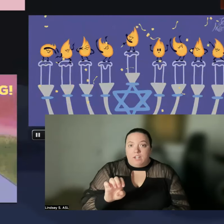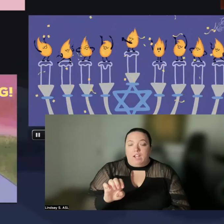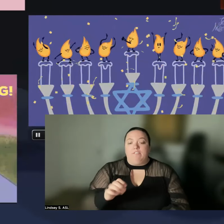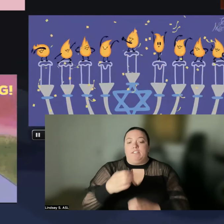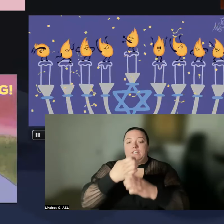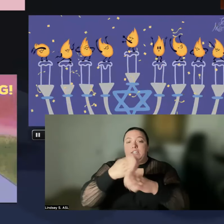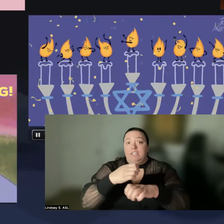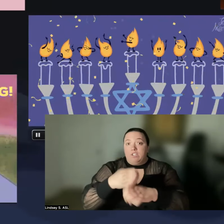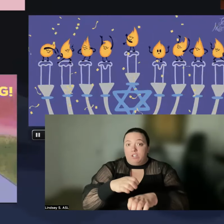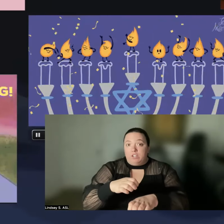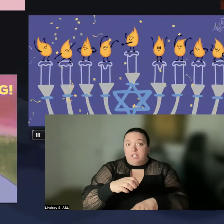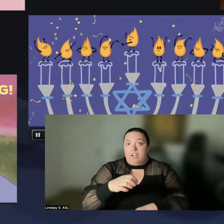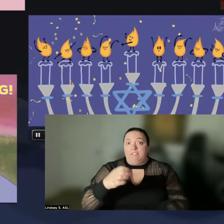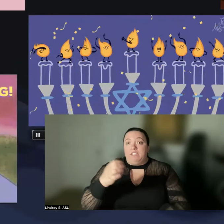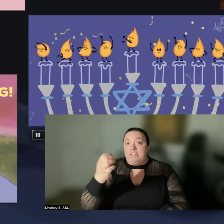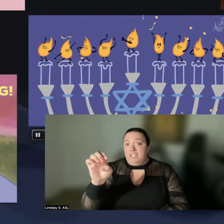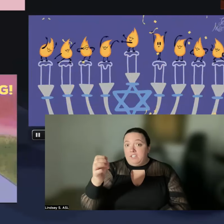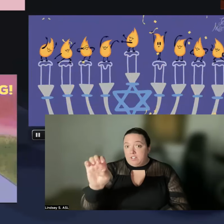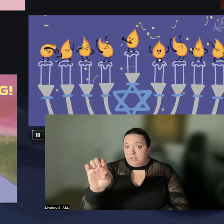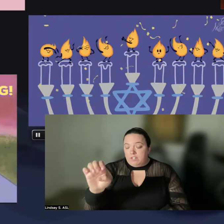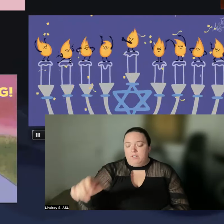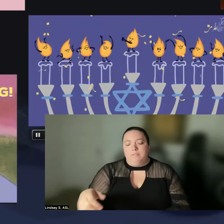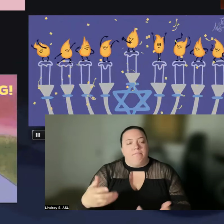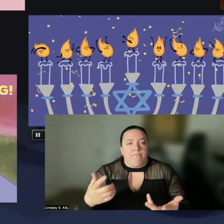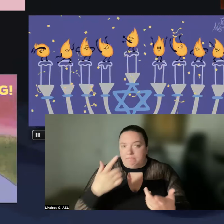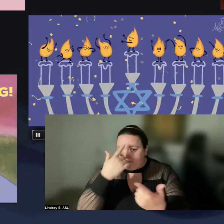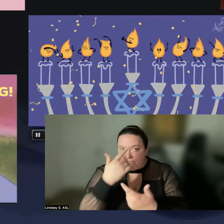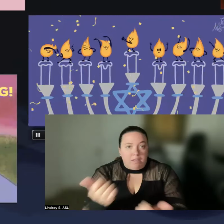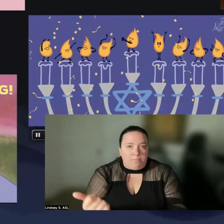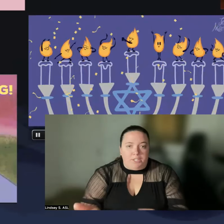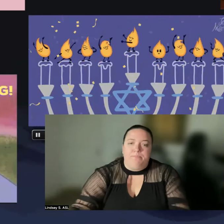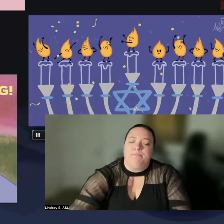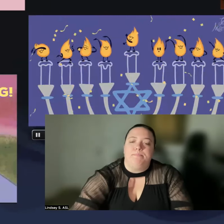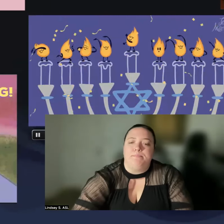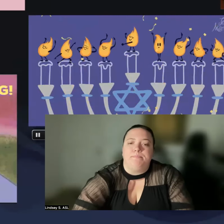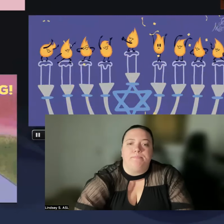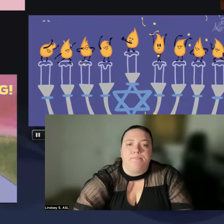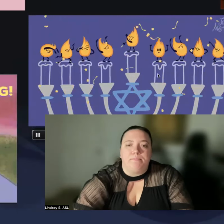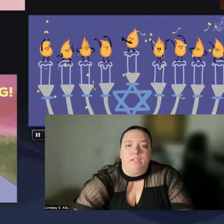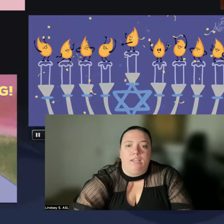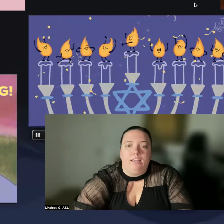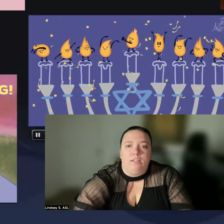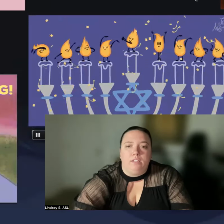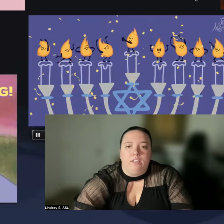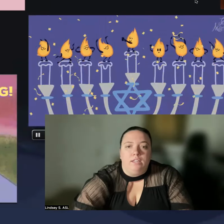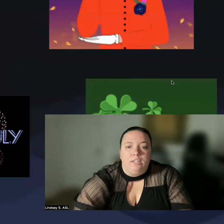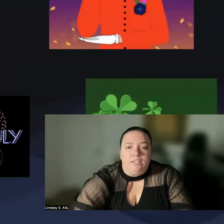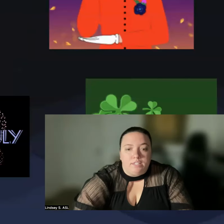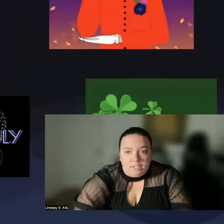Easter, I've seen Easter, I've seen Easter. Up to you. Okay.